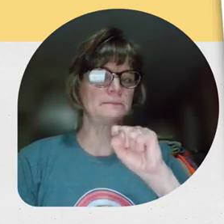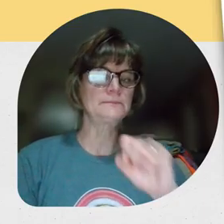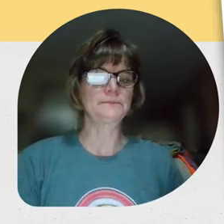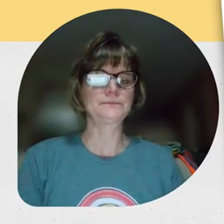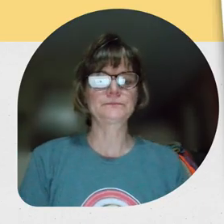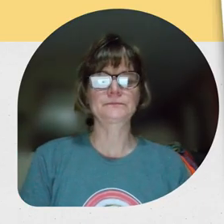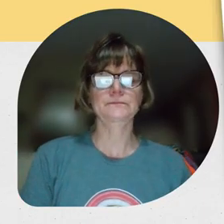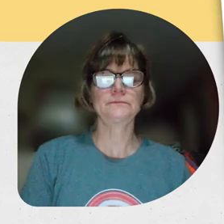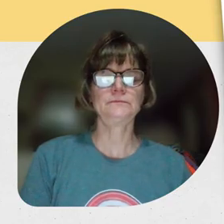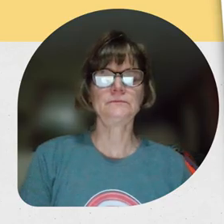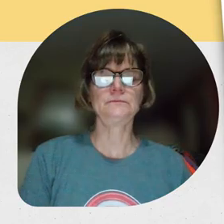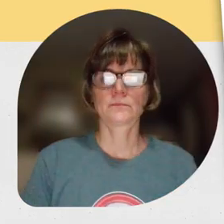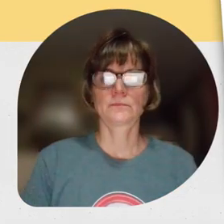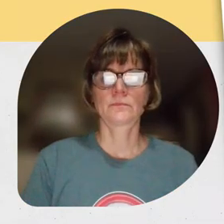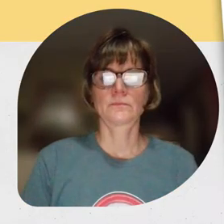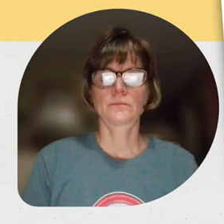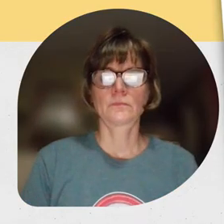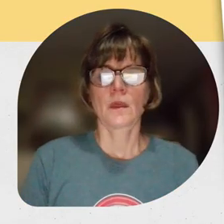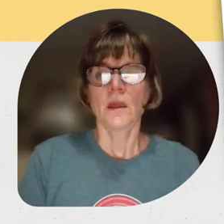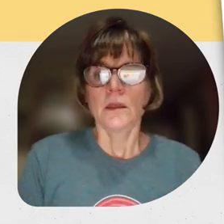cream.